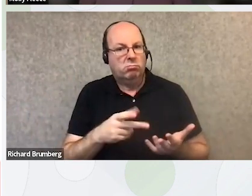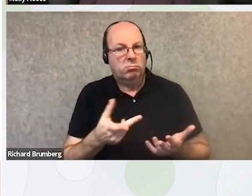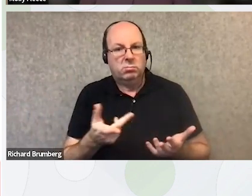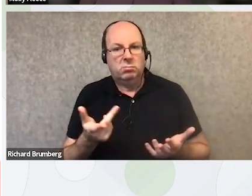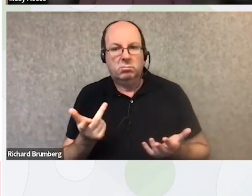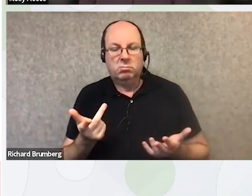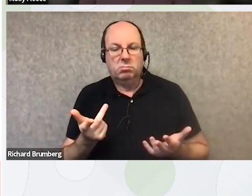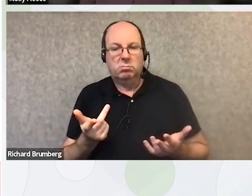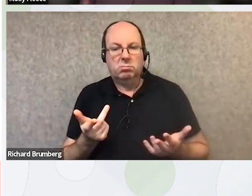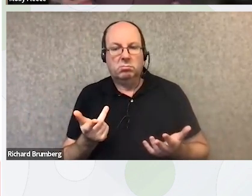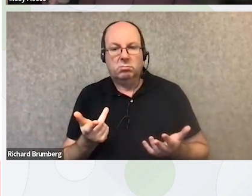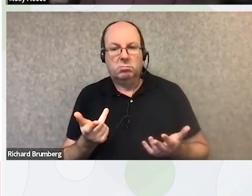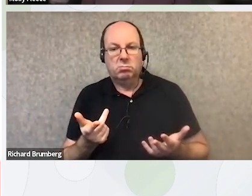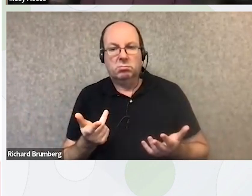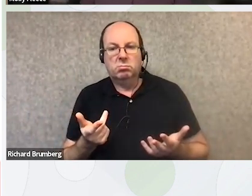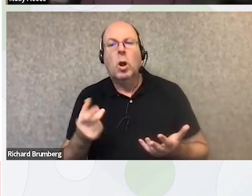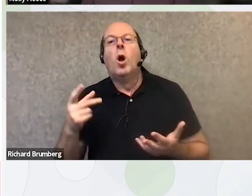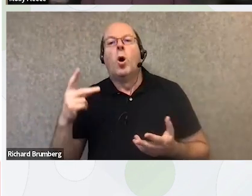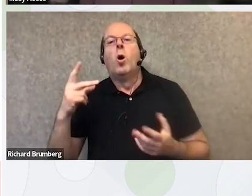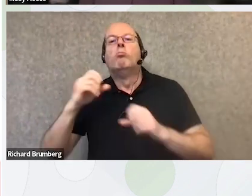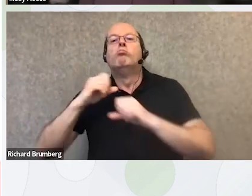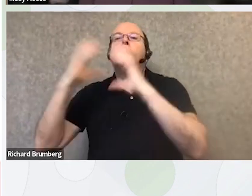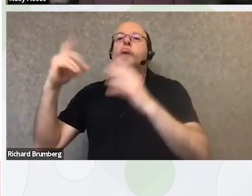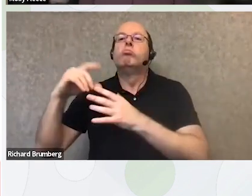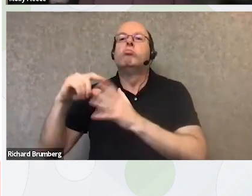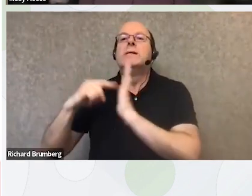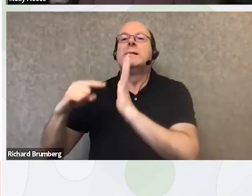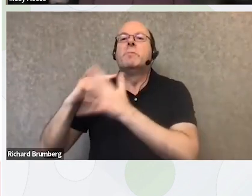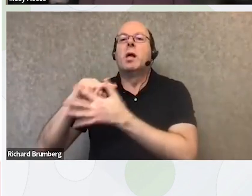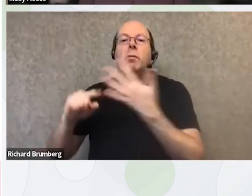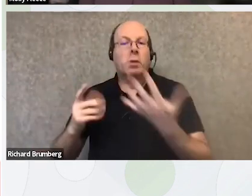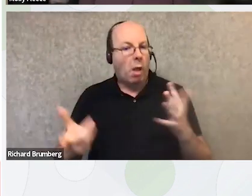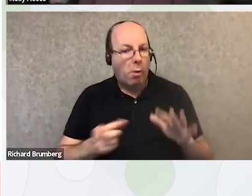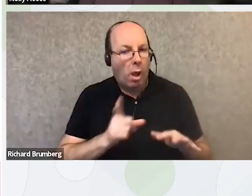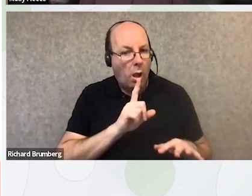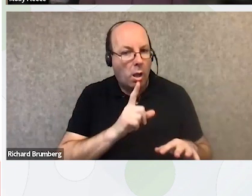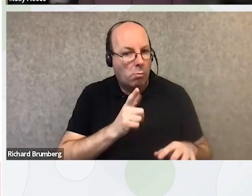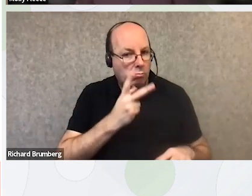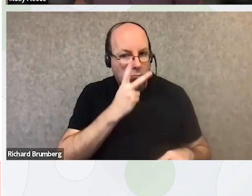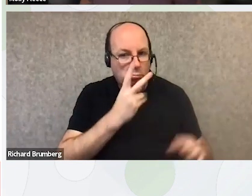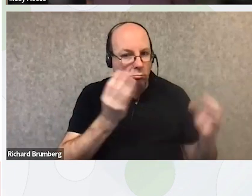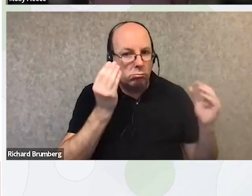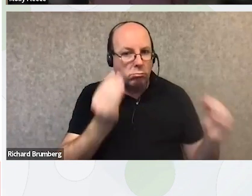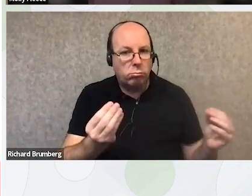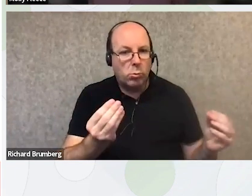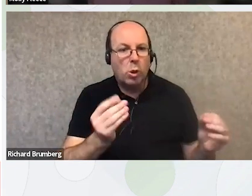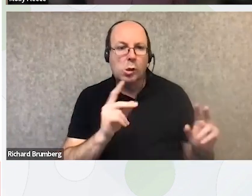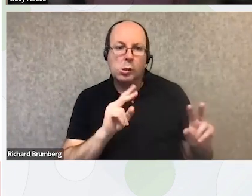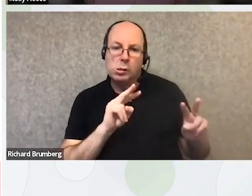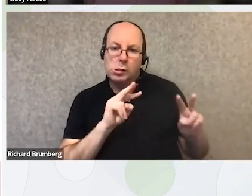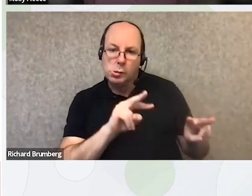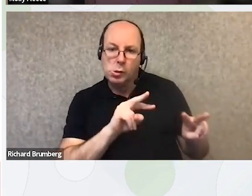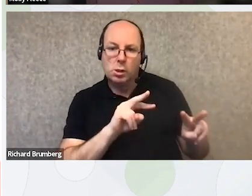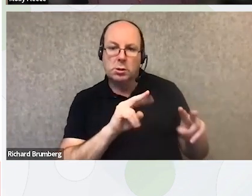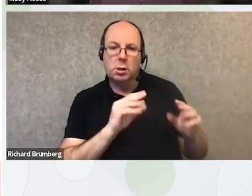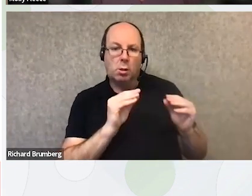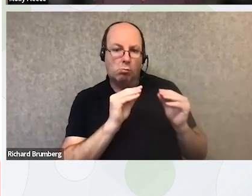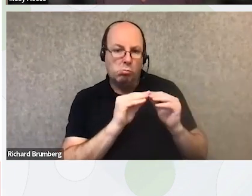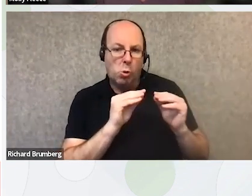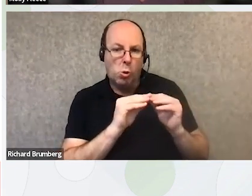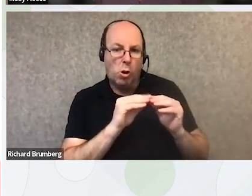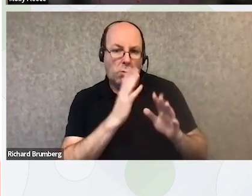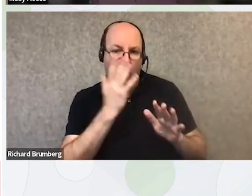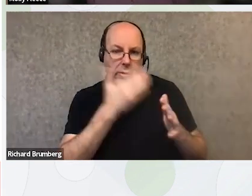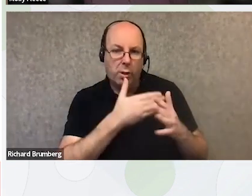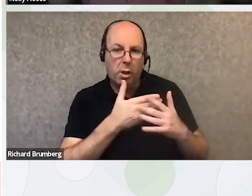manifest more traditional respiratory symptoms. So keeping in mind, surveilling for more subtle symptoms like